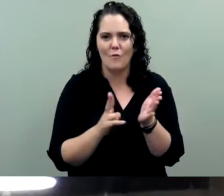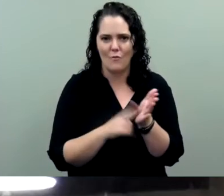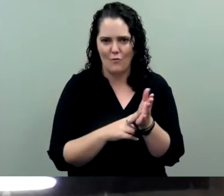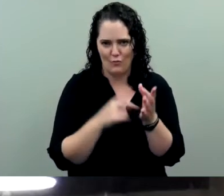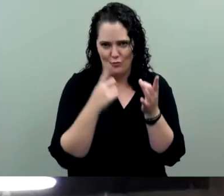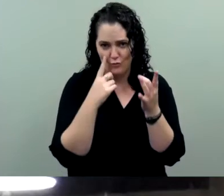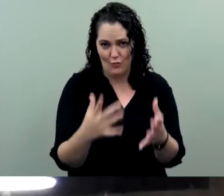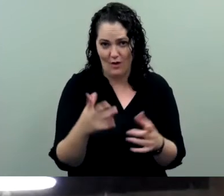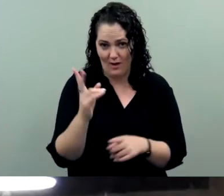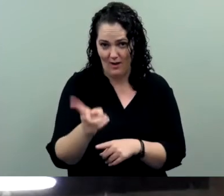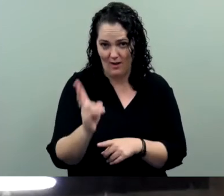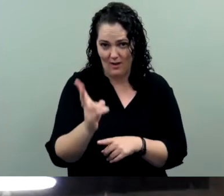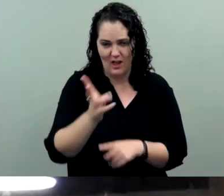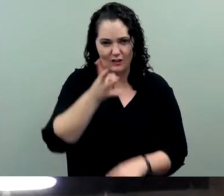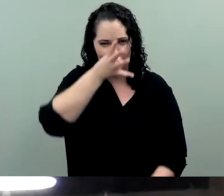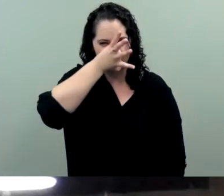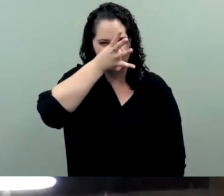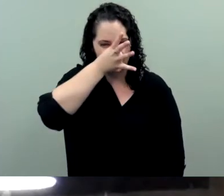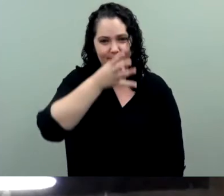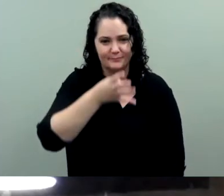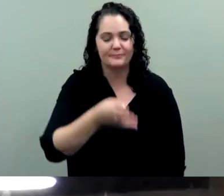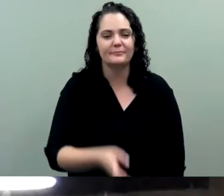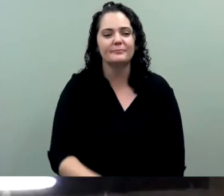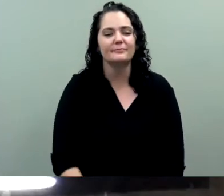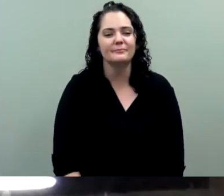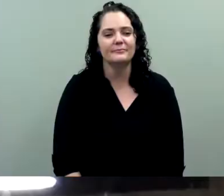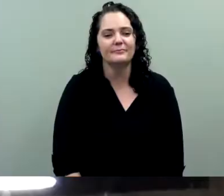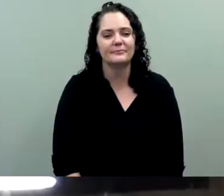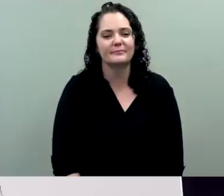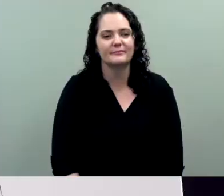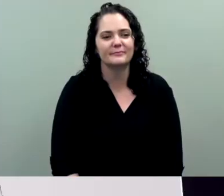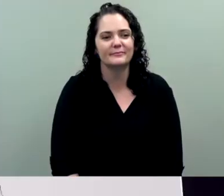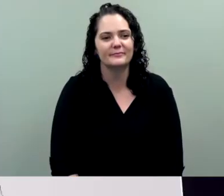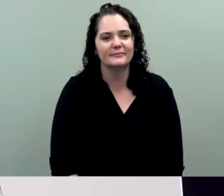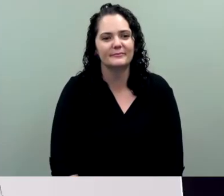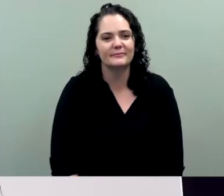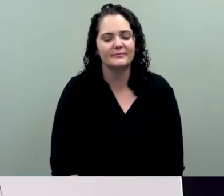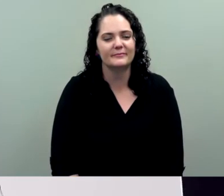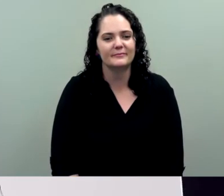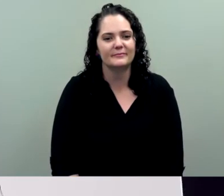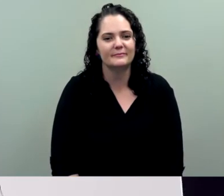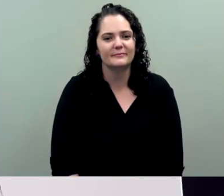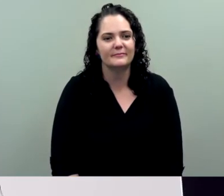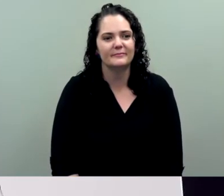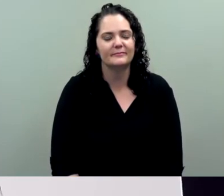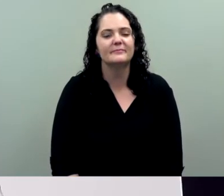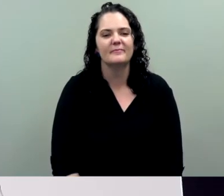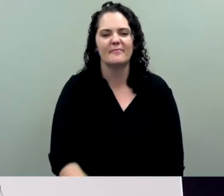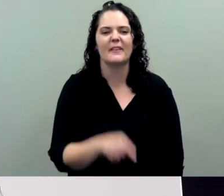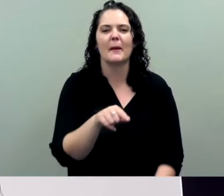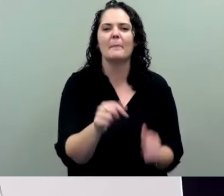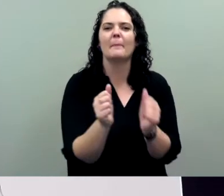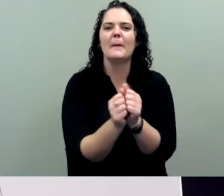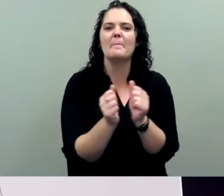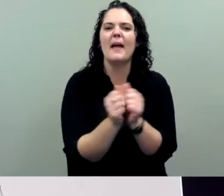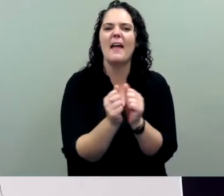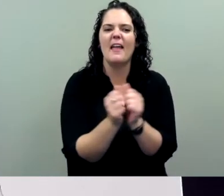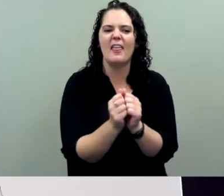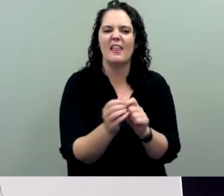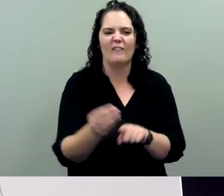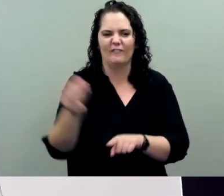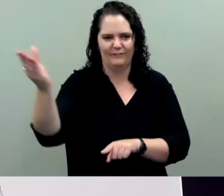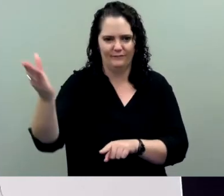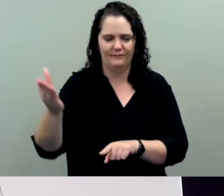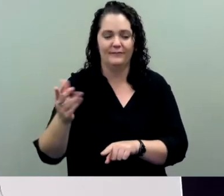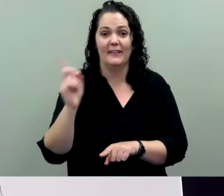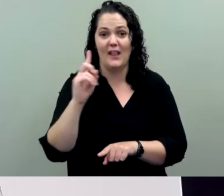here from 1972. Let's switch cameras there. Okay. All right, and I'm going to switch my sheet of paper out, and we're going to take